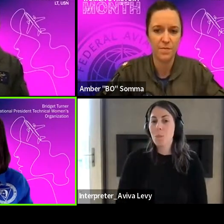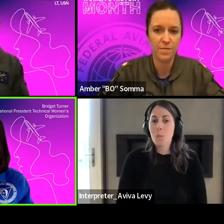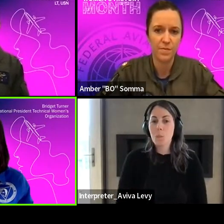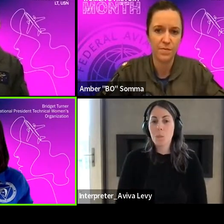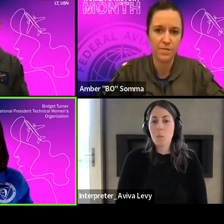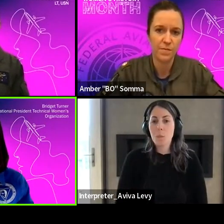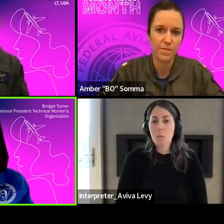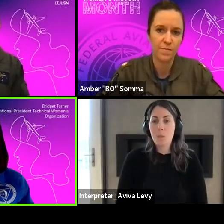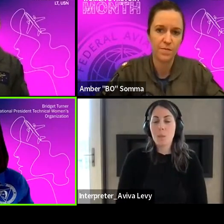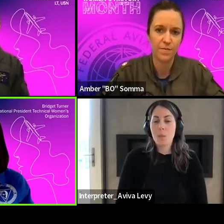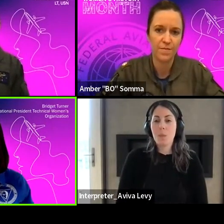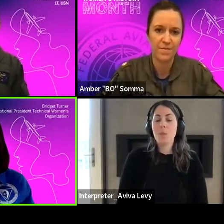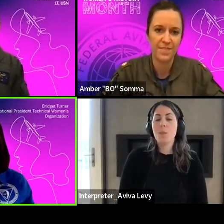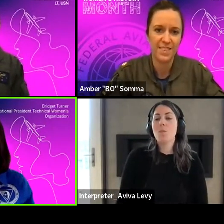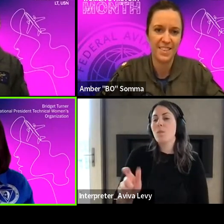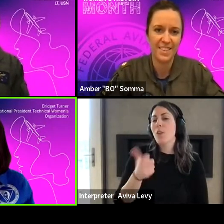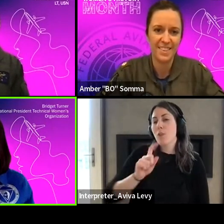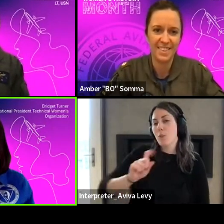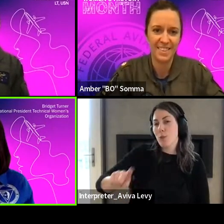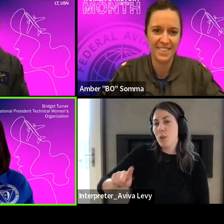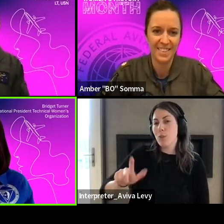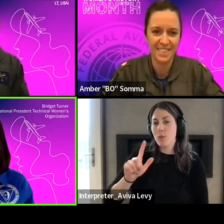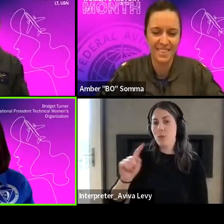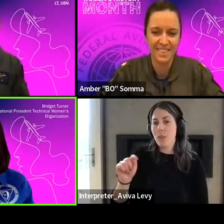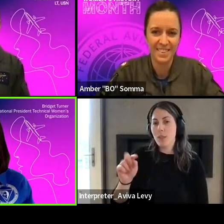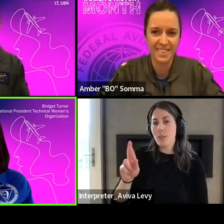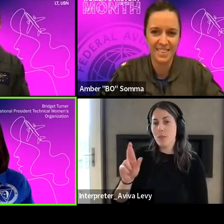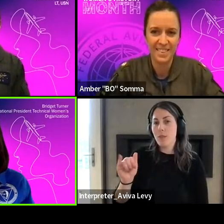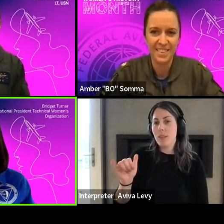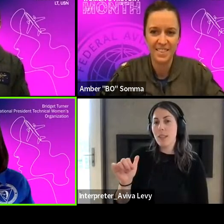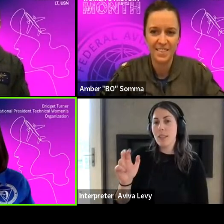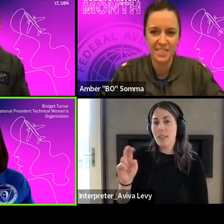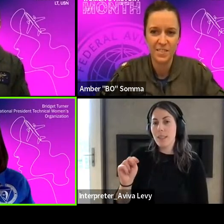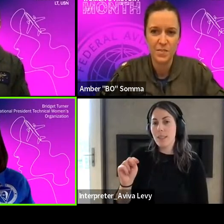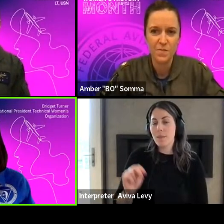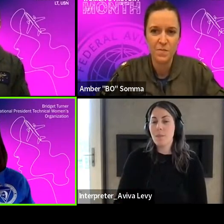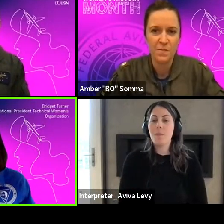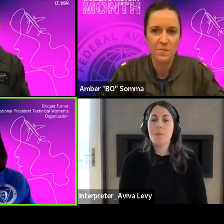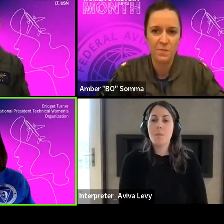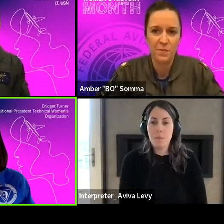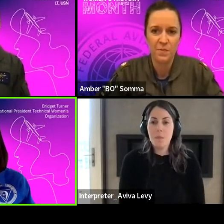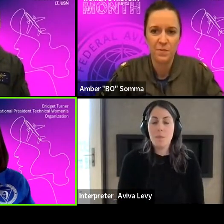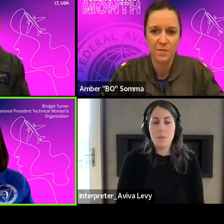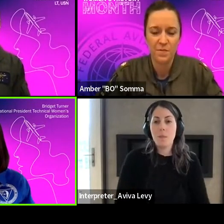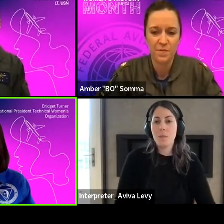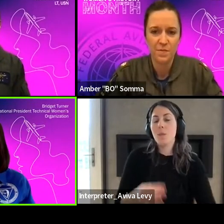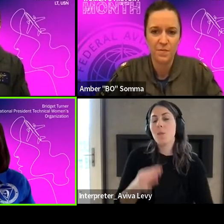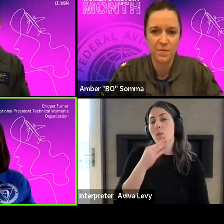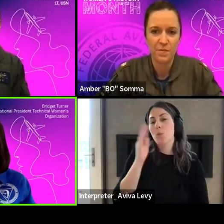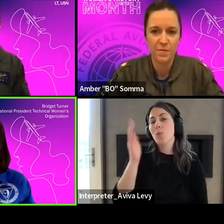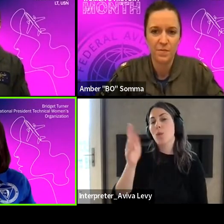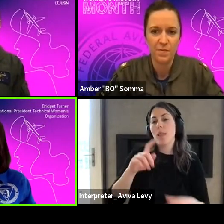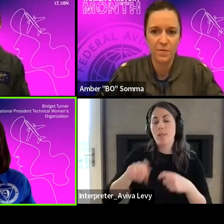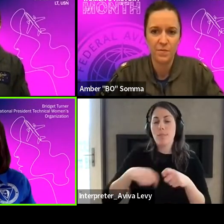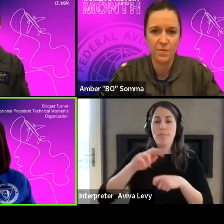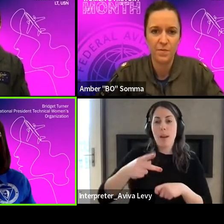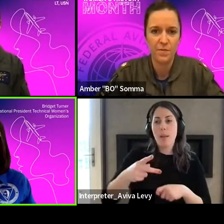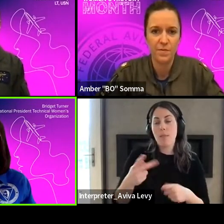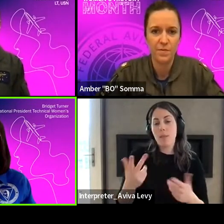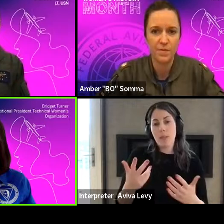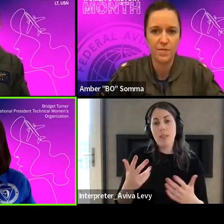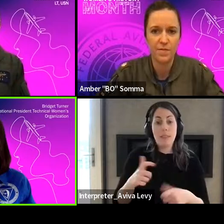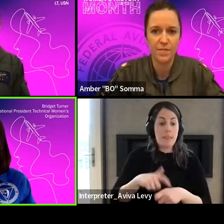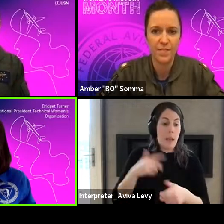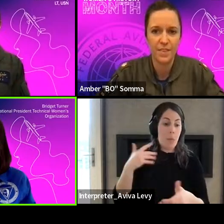right there with you, I have another question, because we're about to get ready to wrap up. We are respectful of everyone's time. What